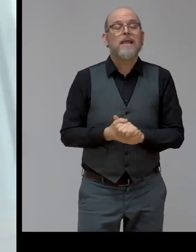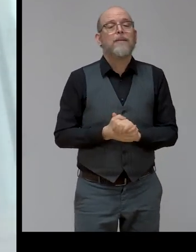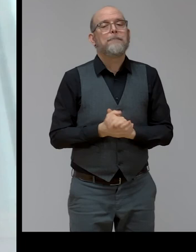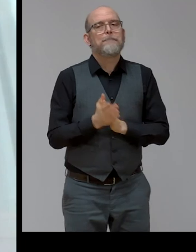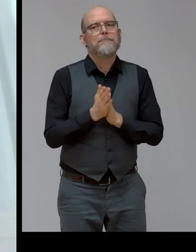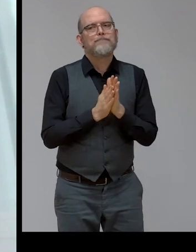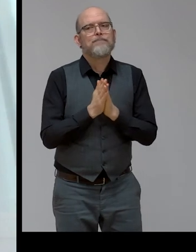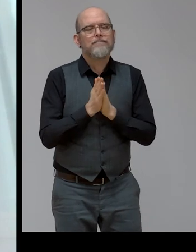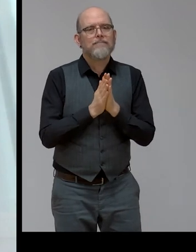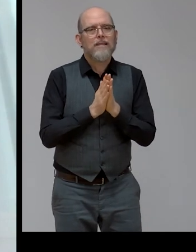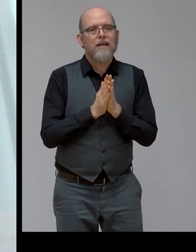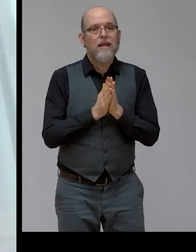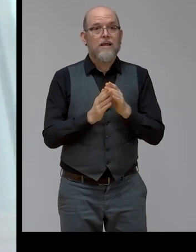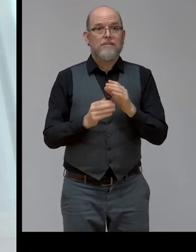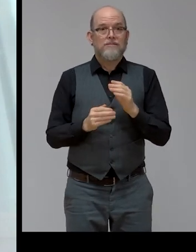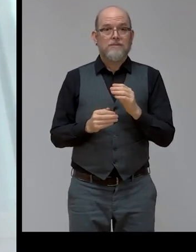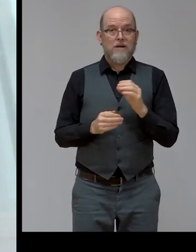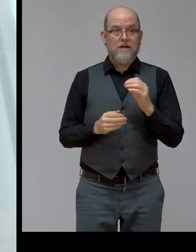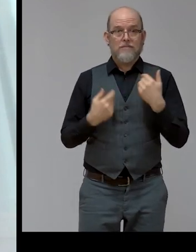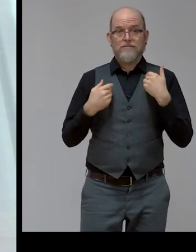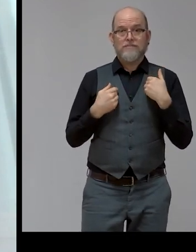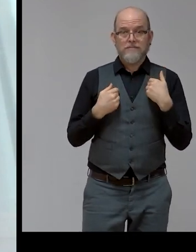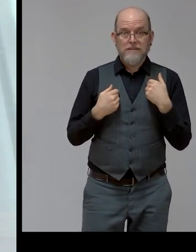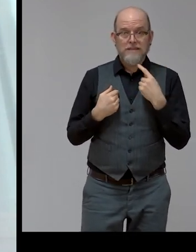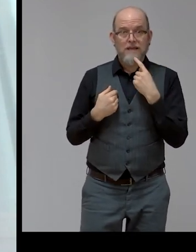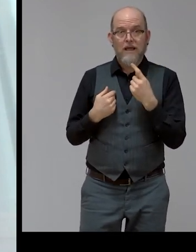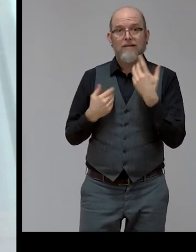As Olsen said,